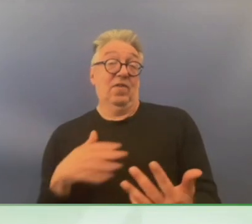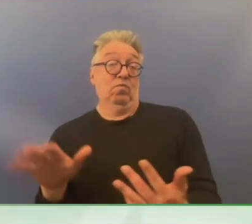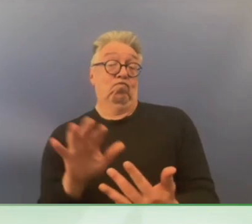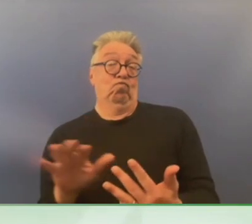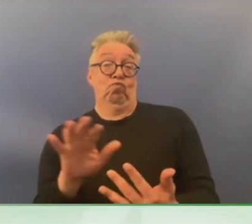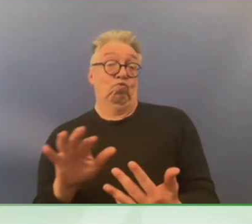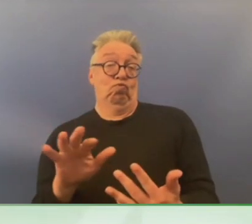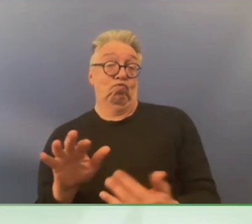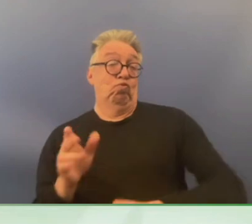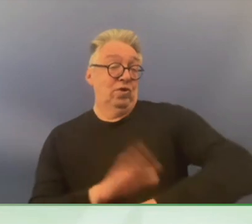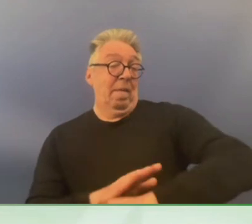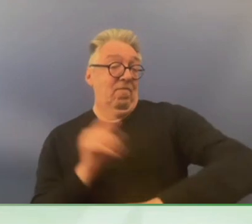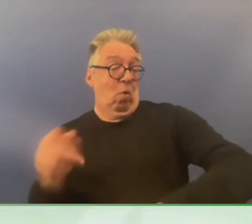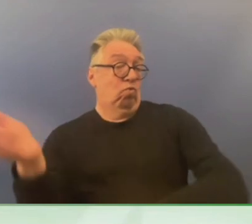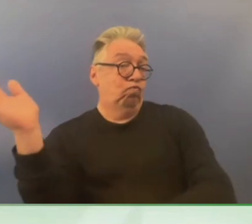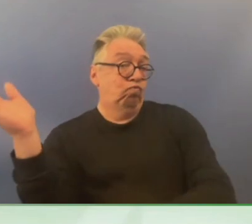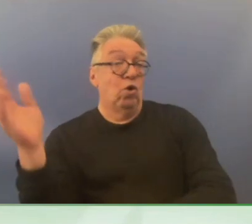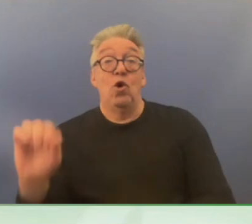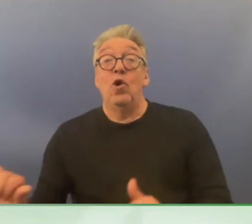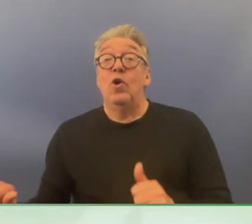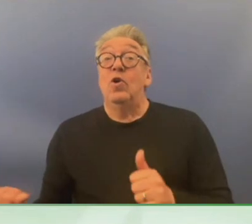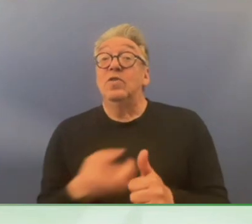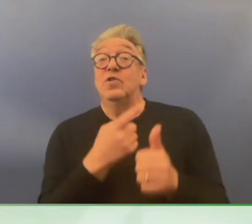their work, and we will start with Antal. Antal?